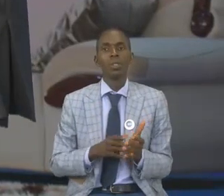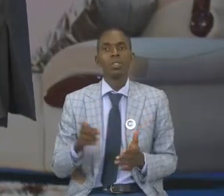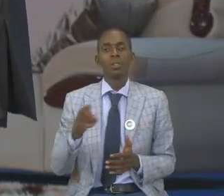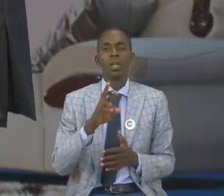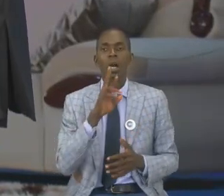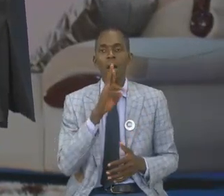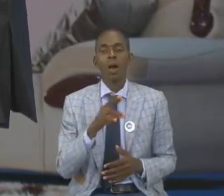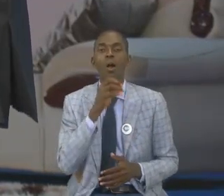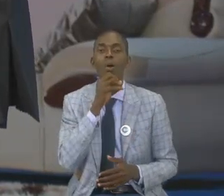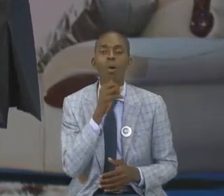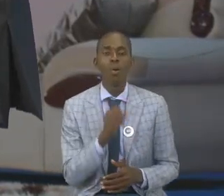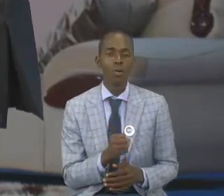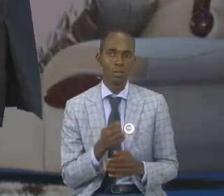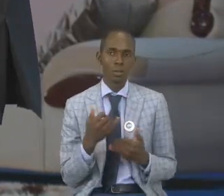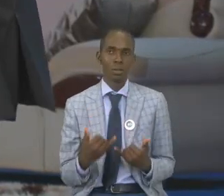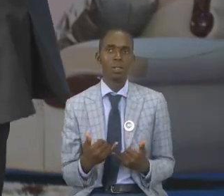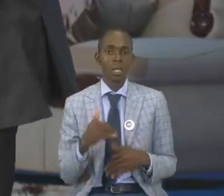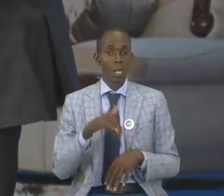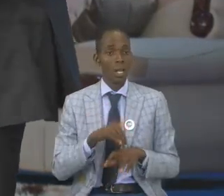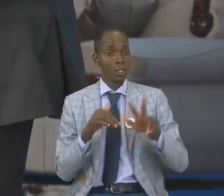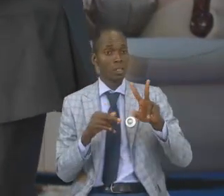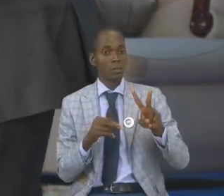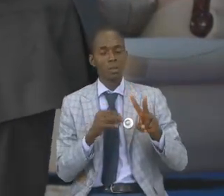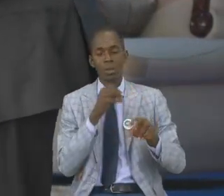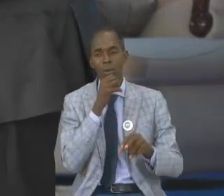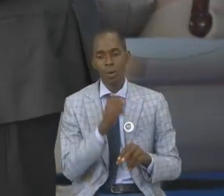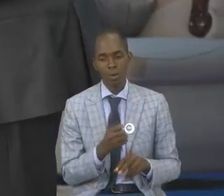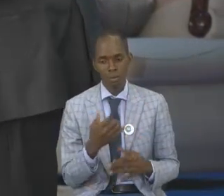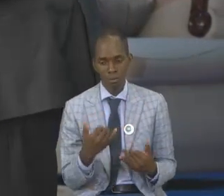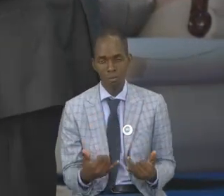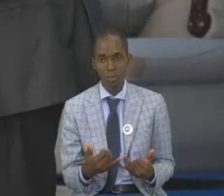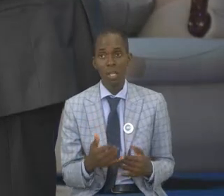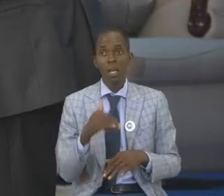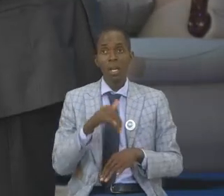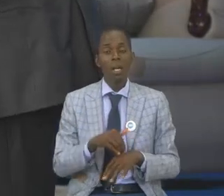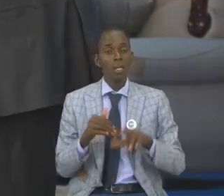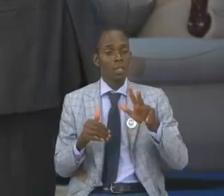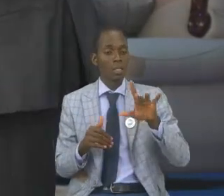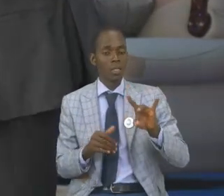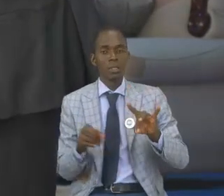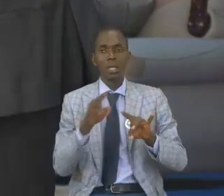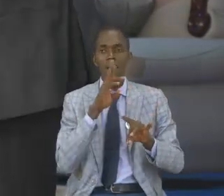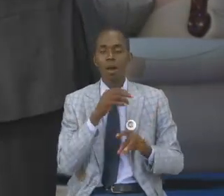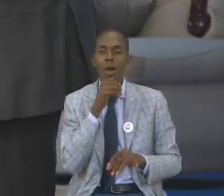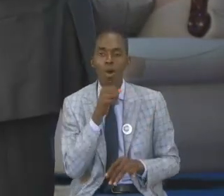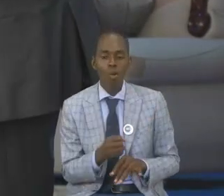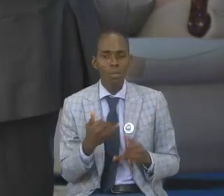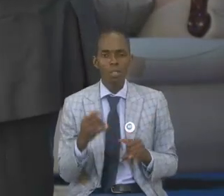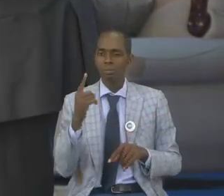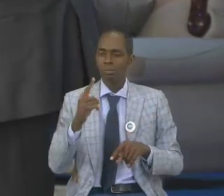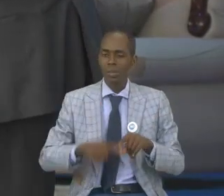old now at 32. They're old now at 38, and they cannot